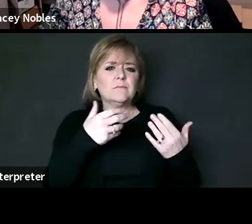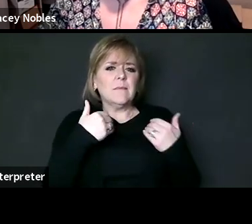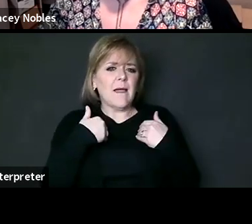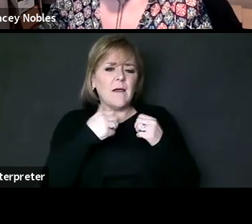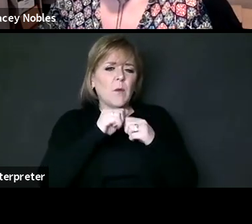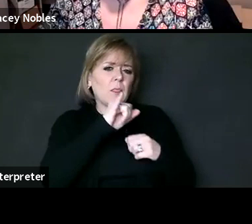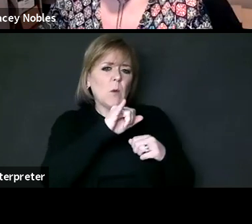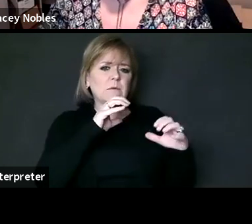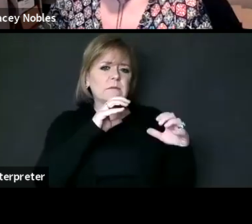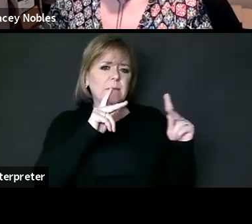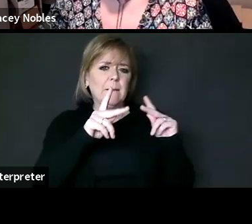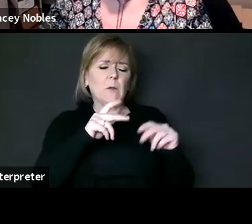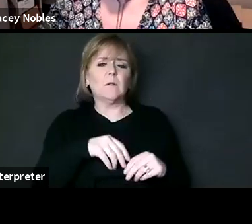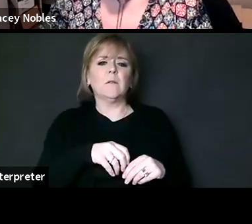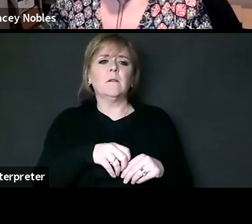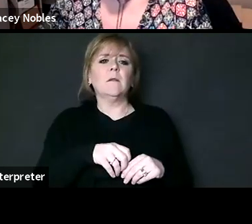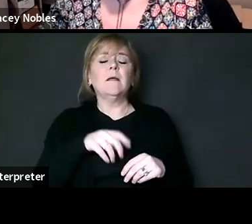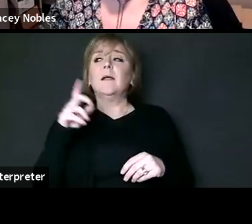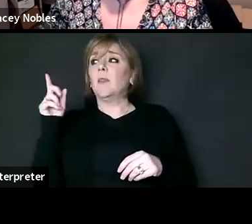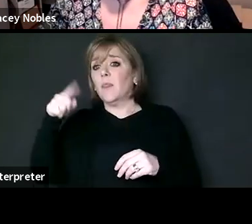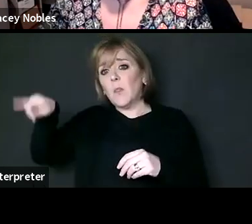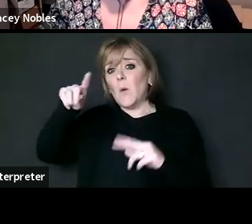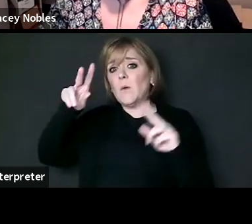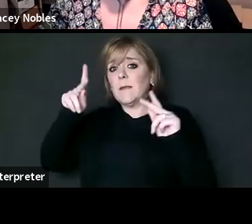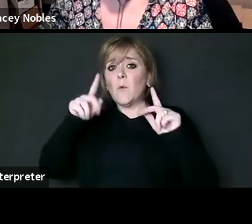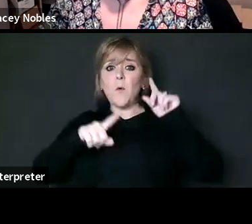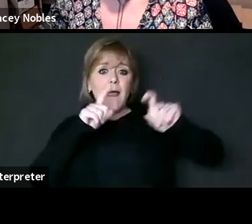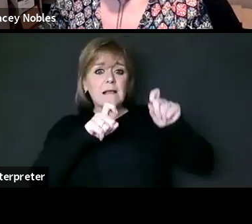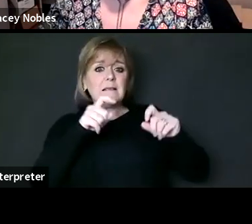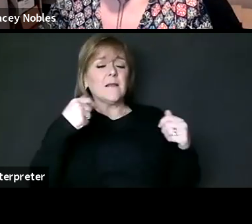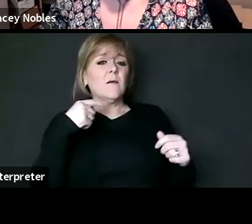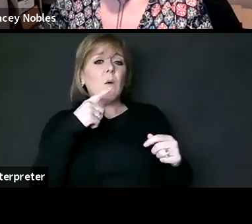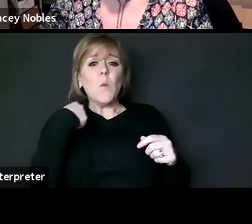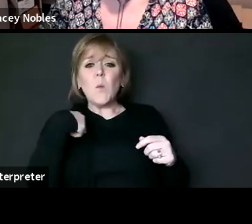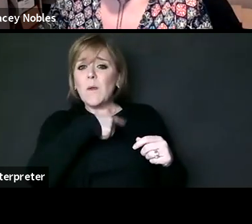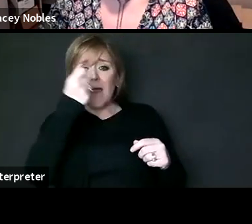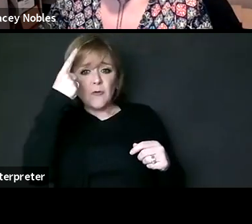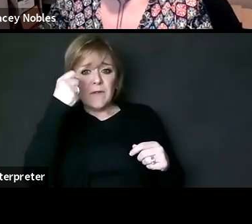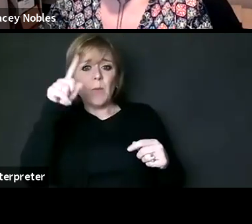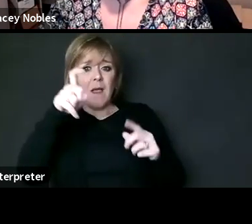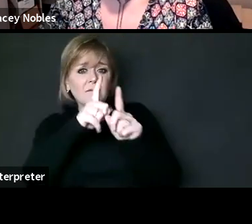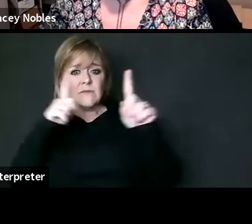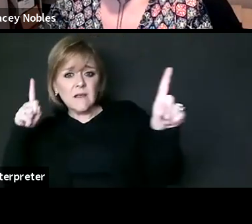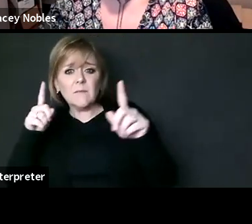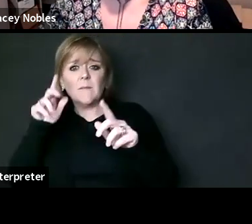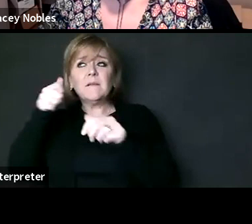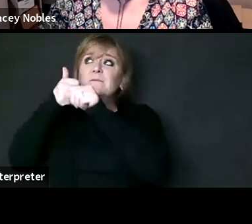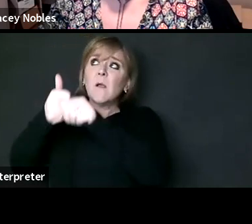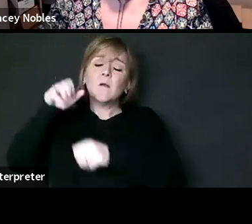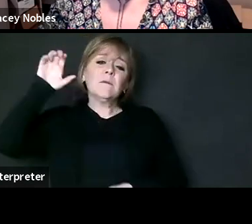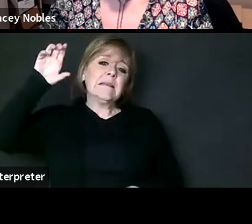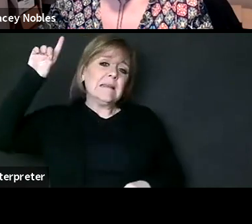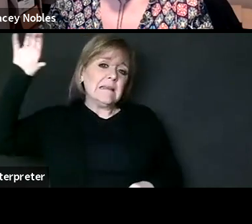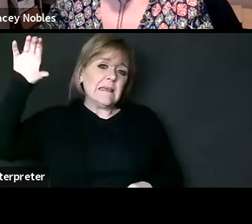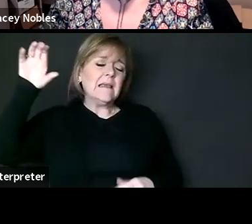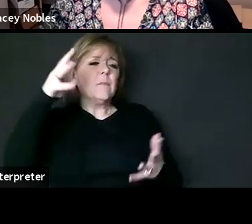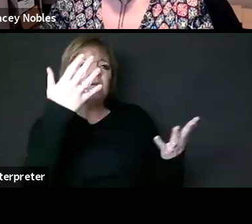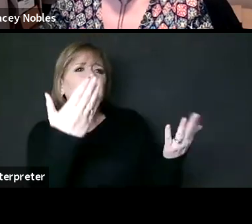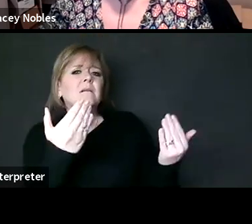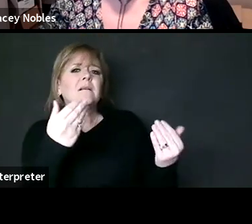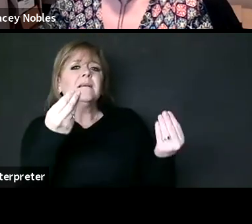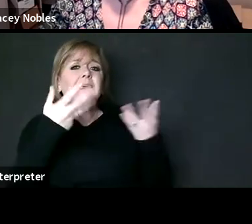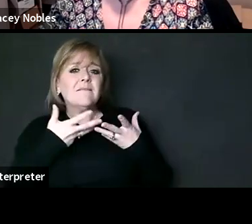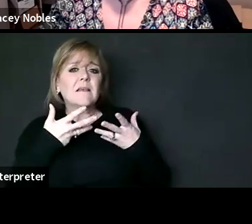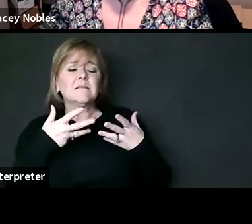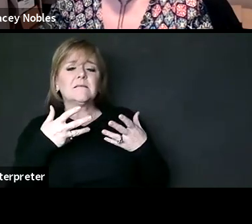because they're asking you, hey, Mayor Pope, we understand we've got to social distance, we've got to follow the CDC guidelines, but just give us a chance